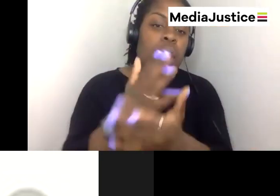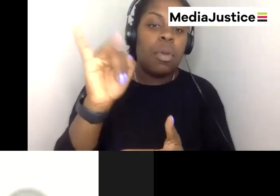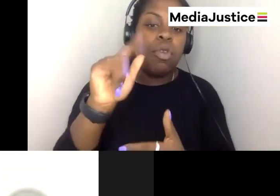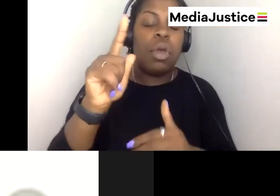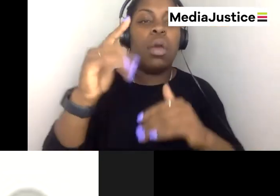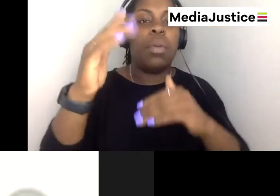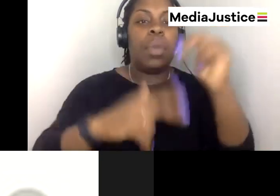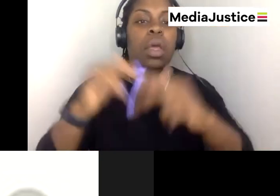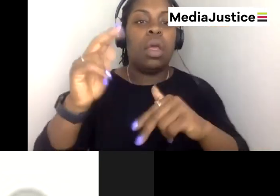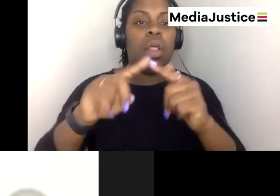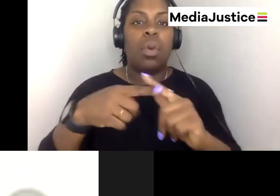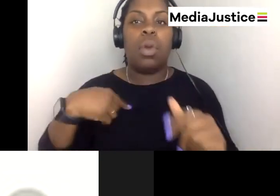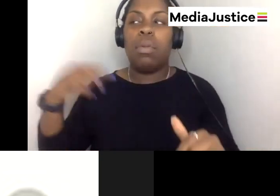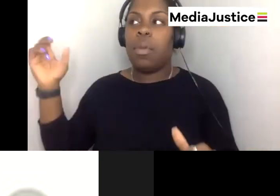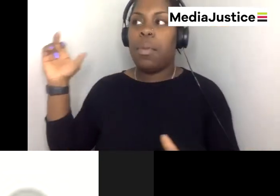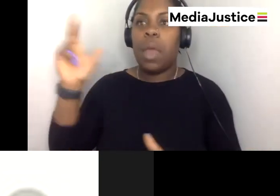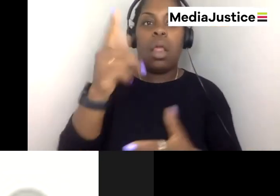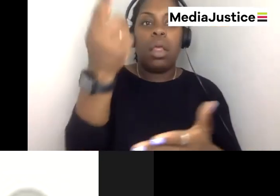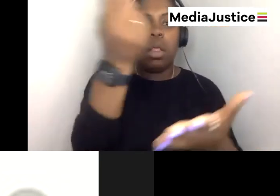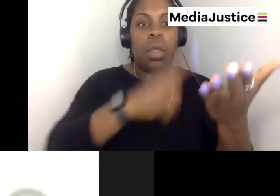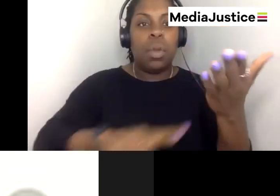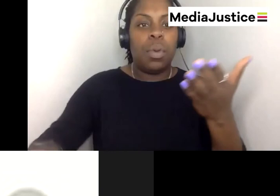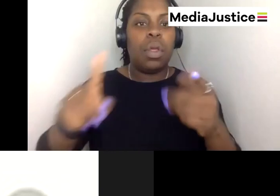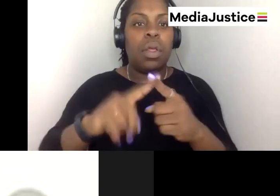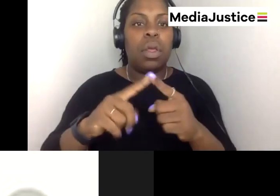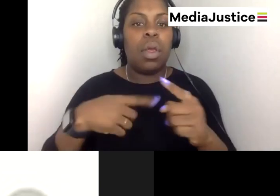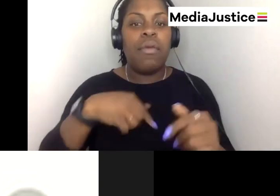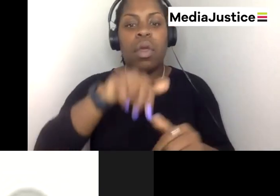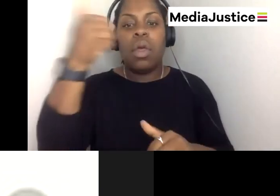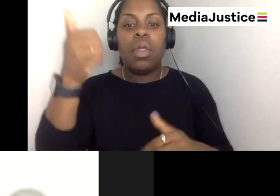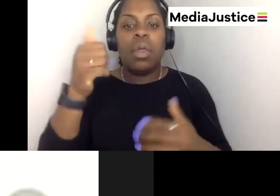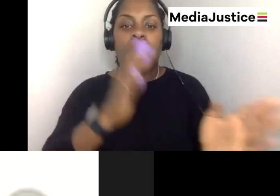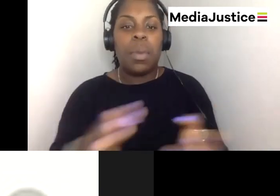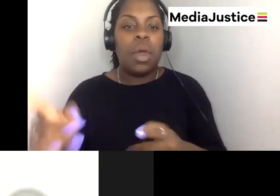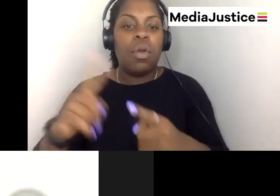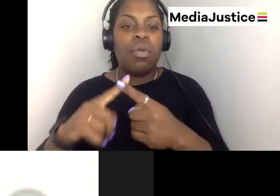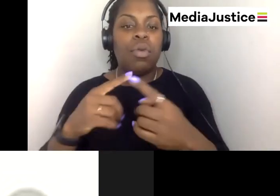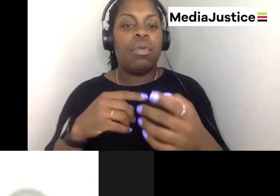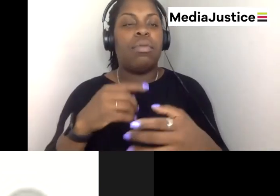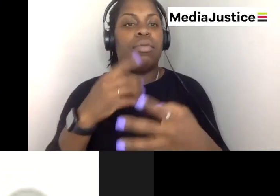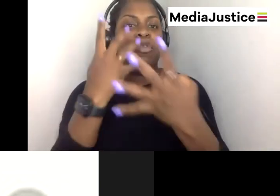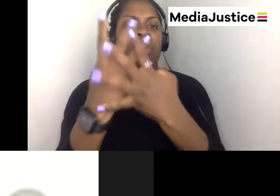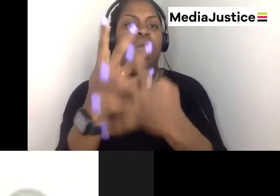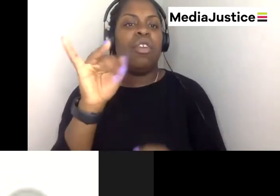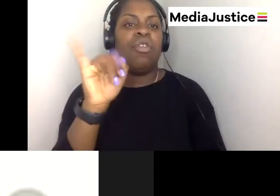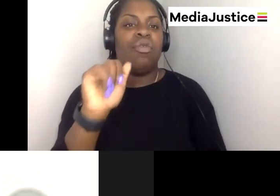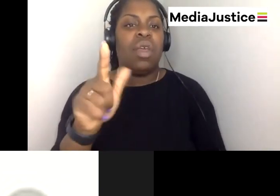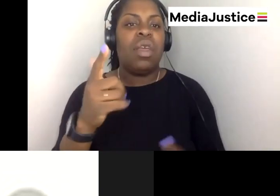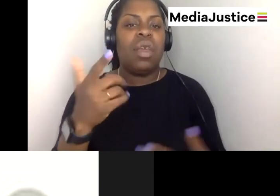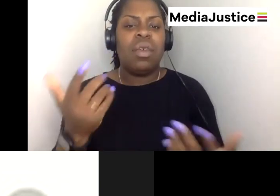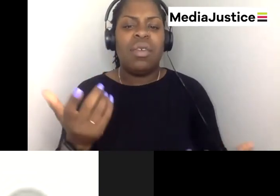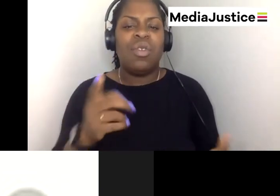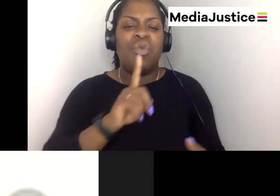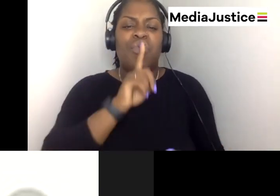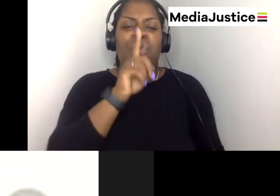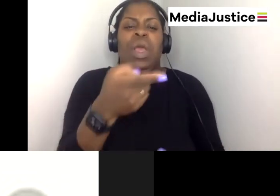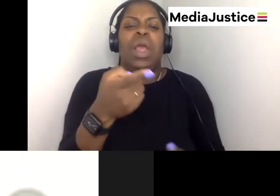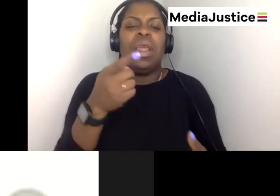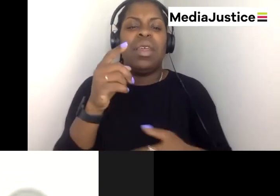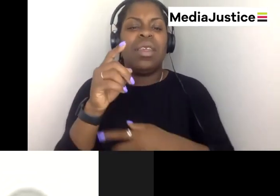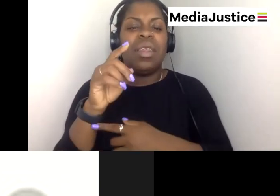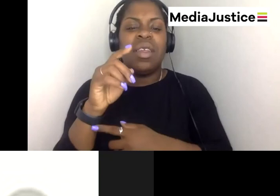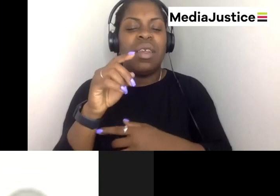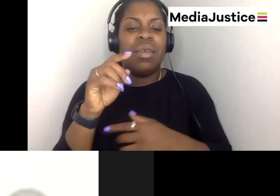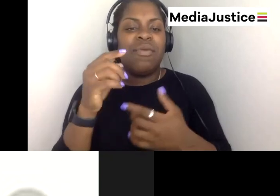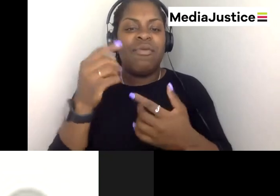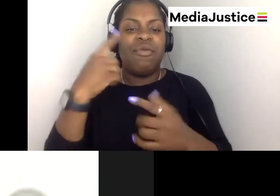next week we came back and there was another proposal to build the jail. So premature celebration can be fun, but it can be